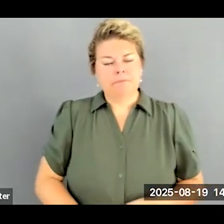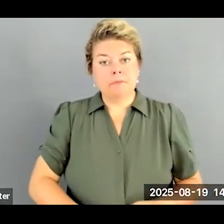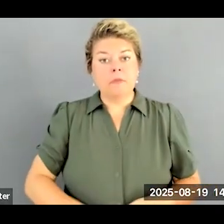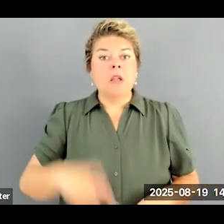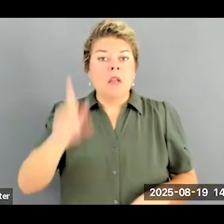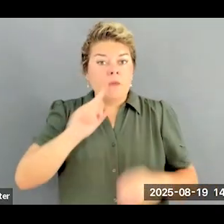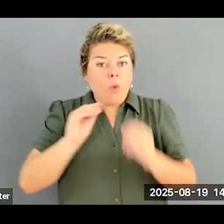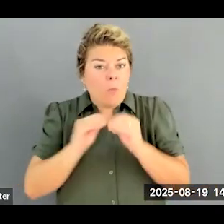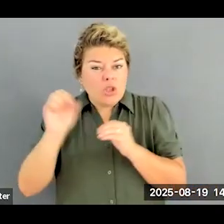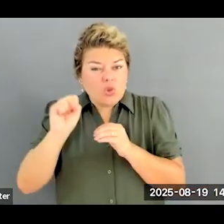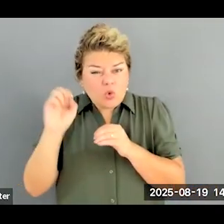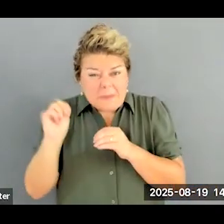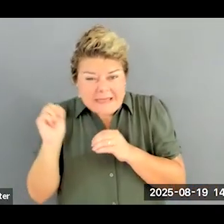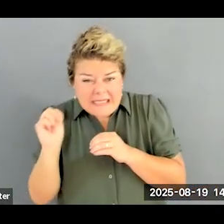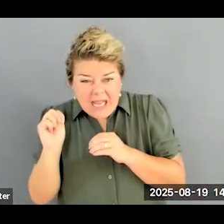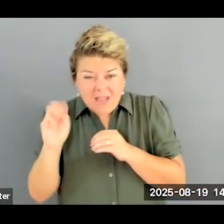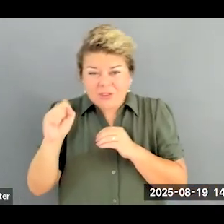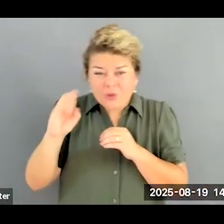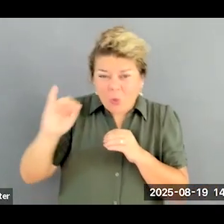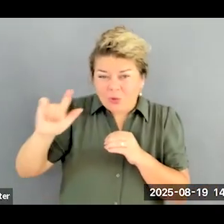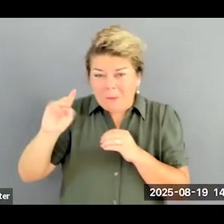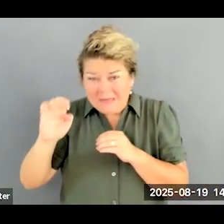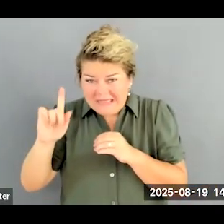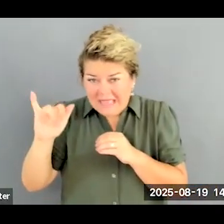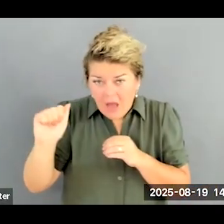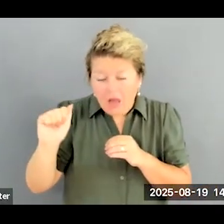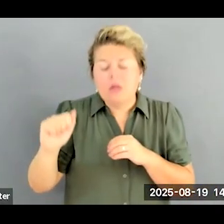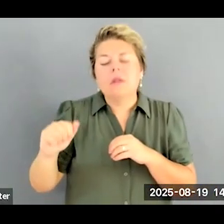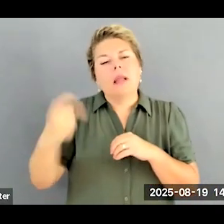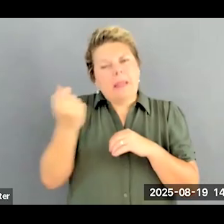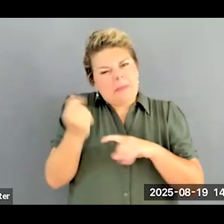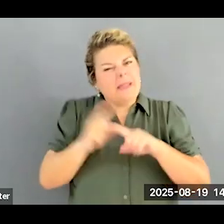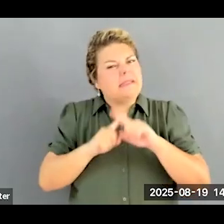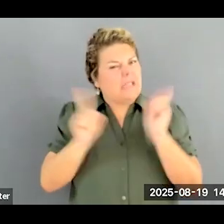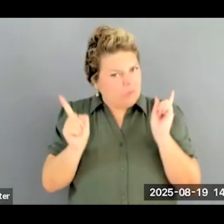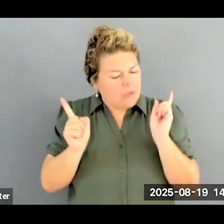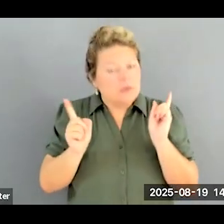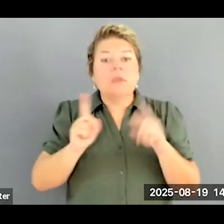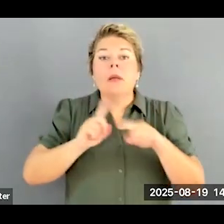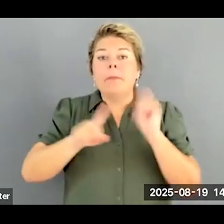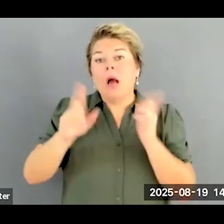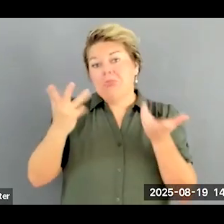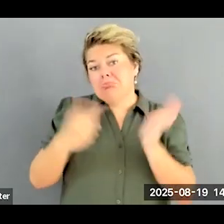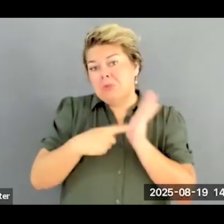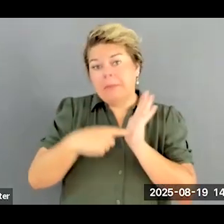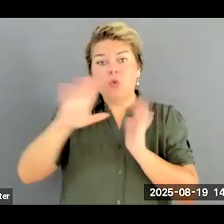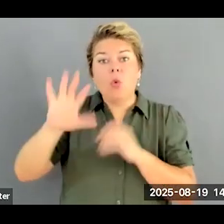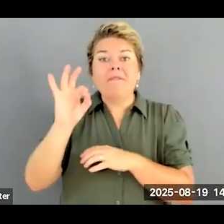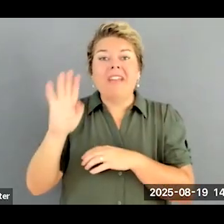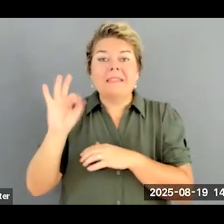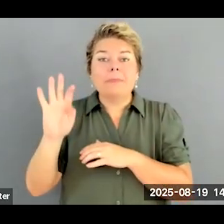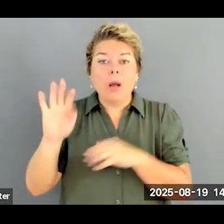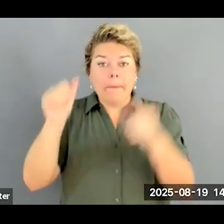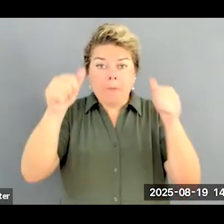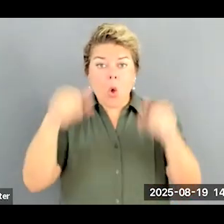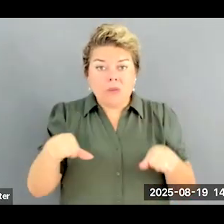For more of our social media advertising, a little bit different, but you would go to your Facebook post for Facebook